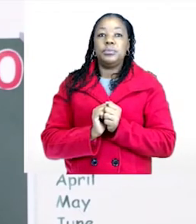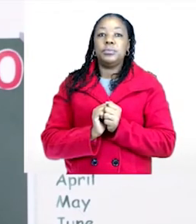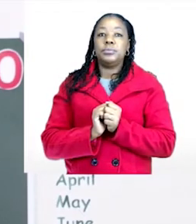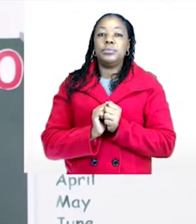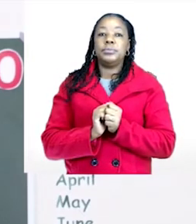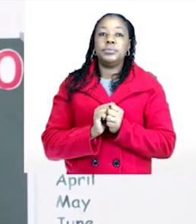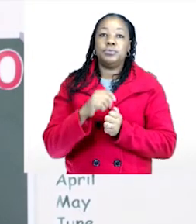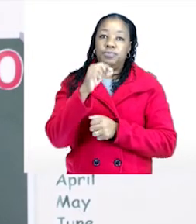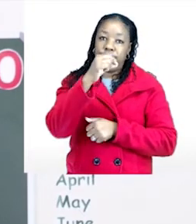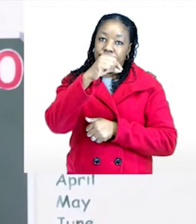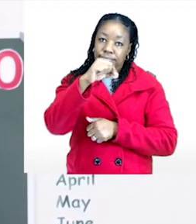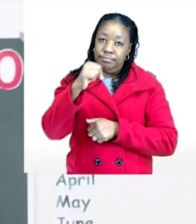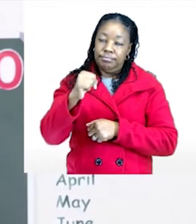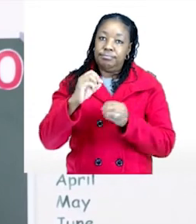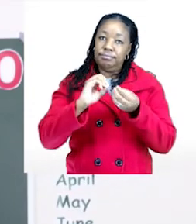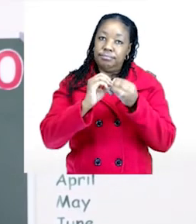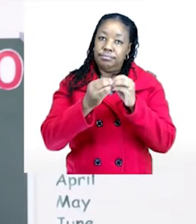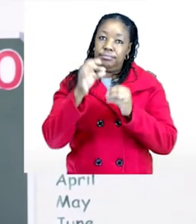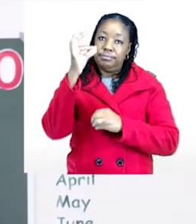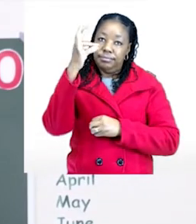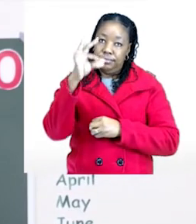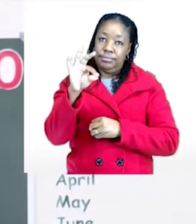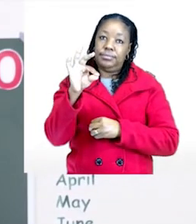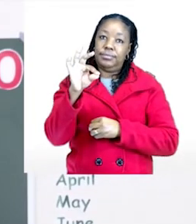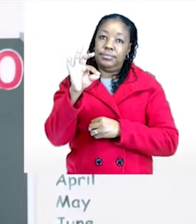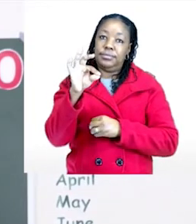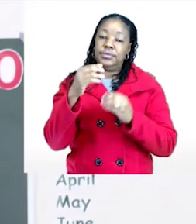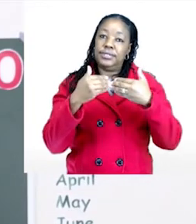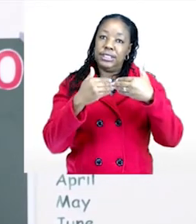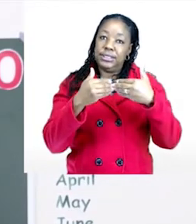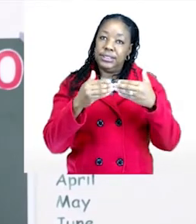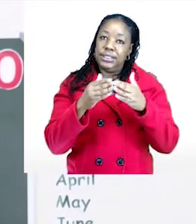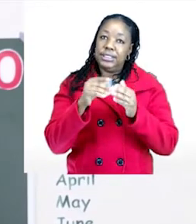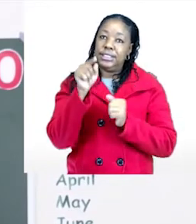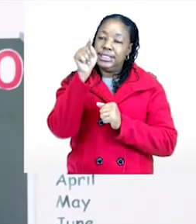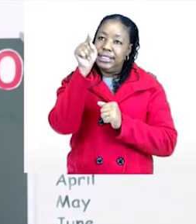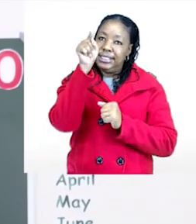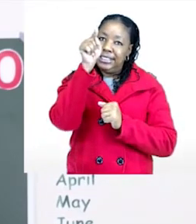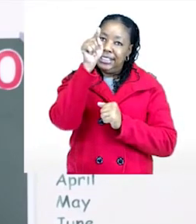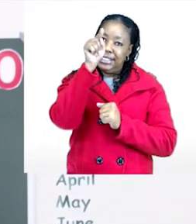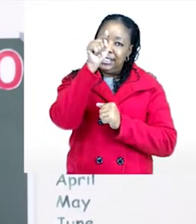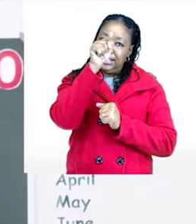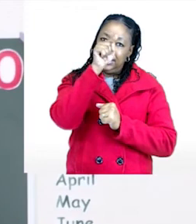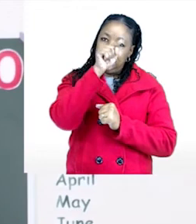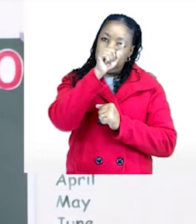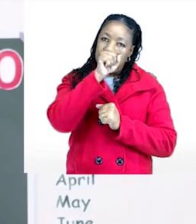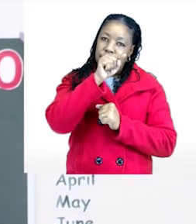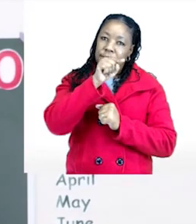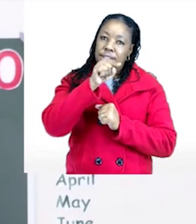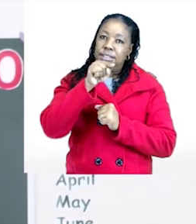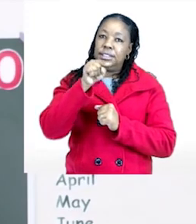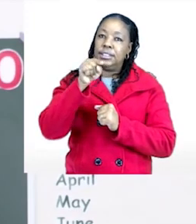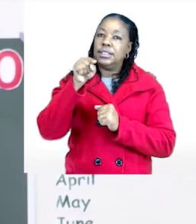When we write number 9, we start right here. We make a